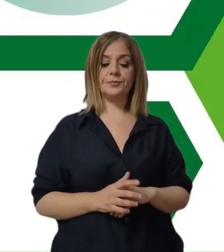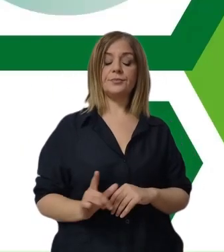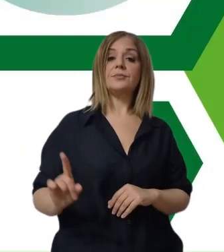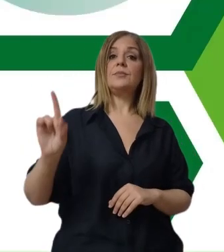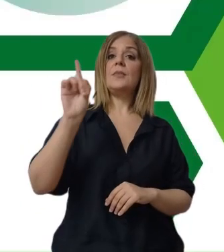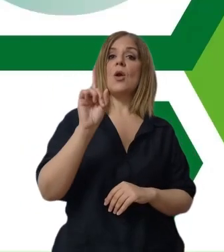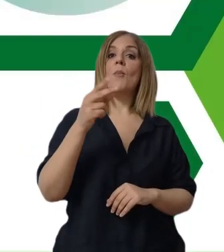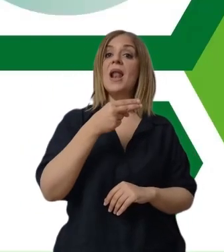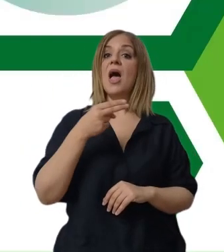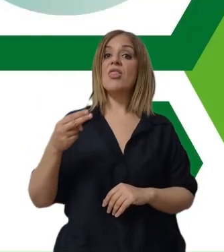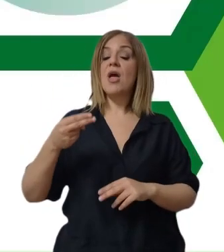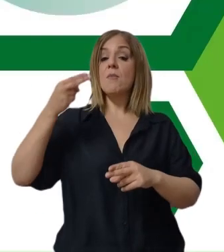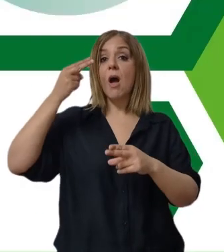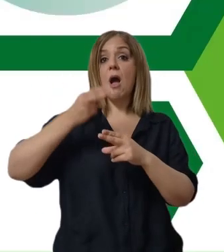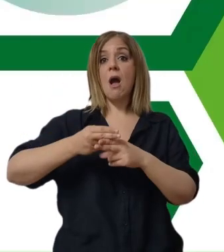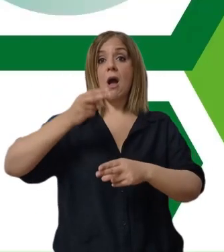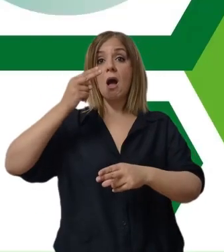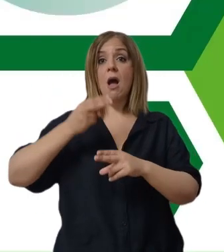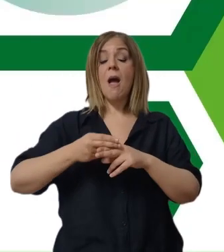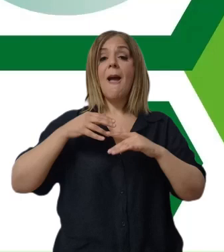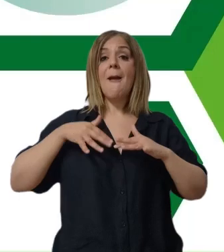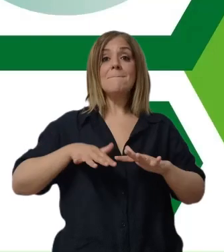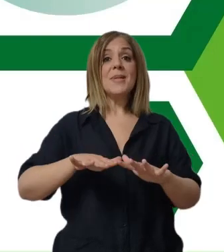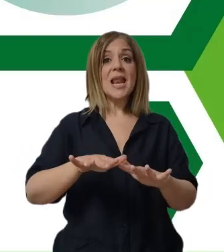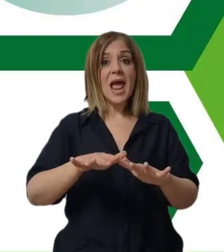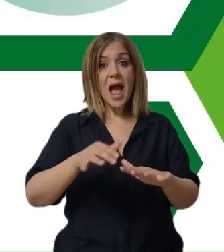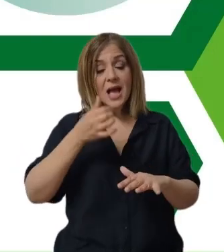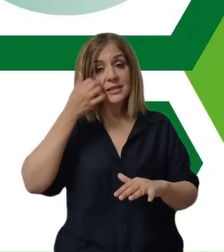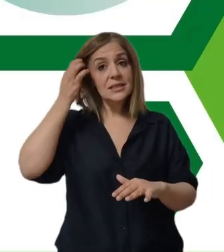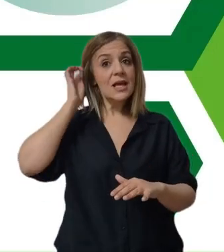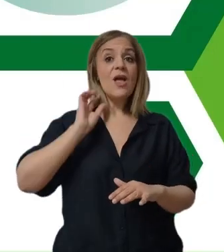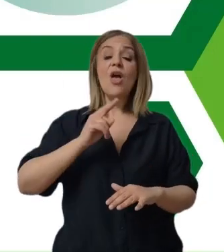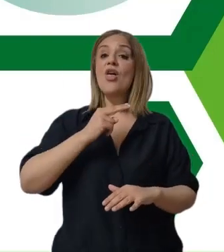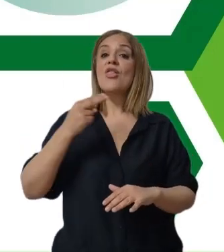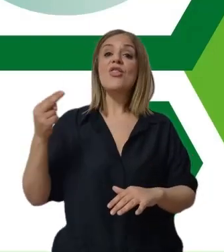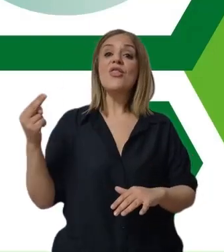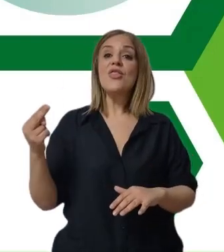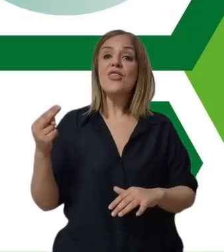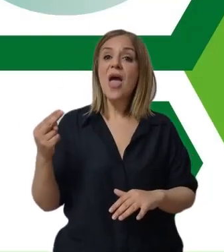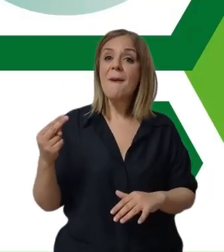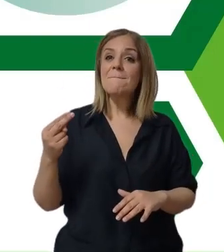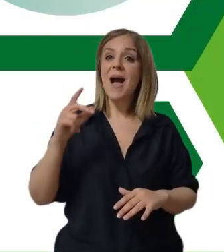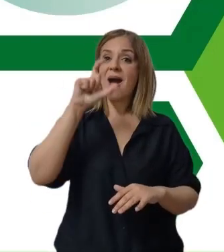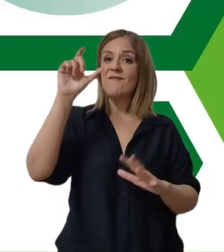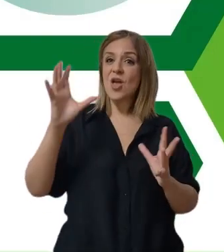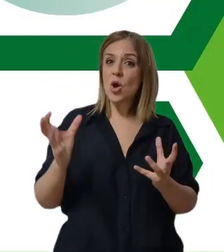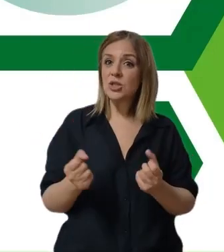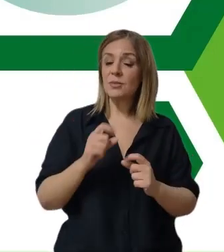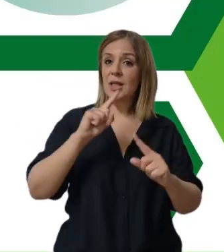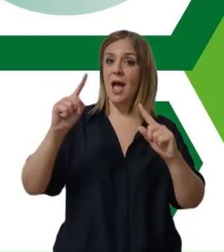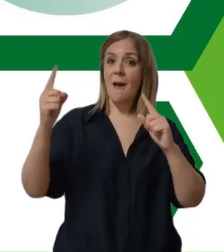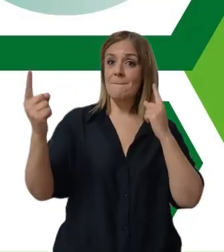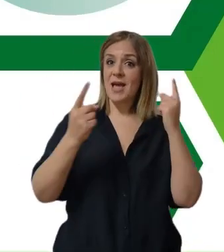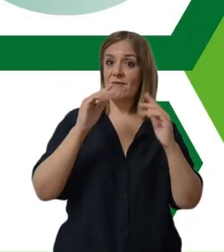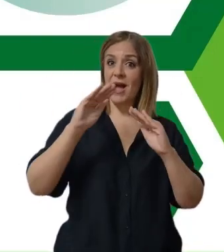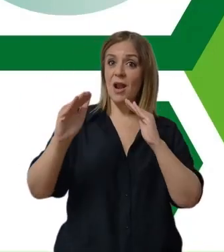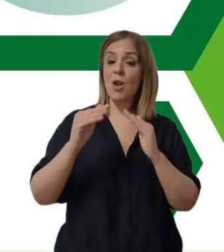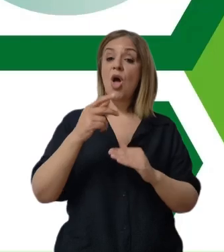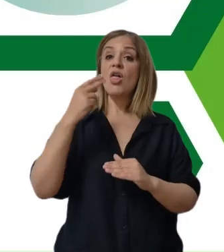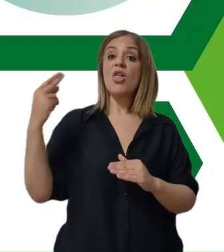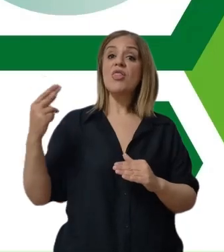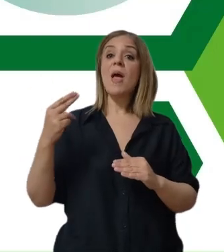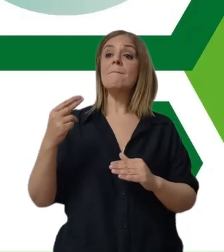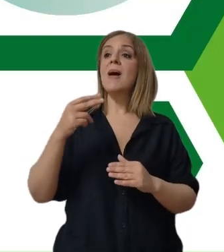has major effect on sustainability and environmental protection is role of policies and